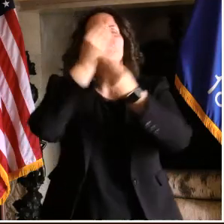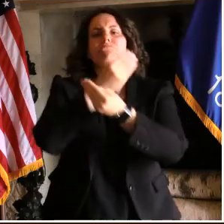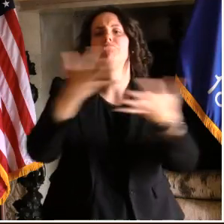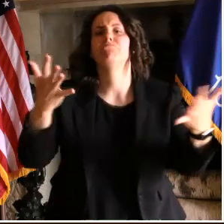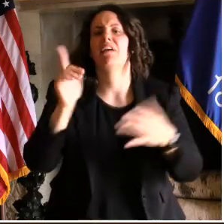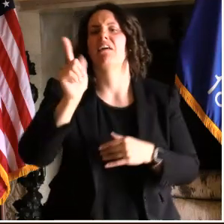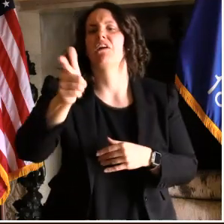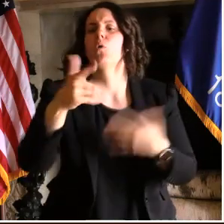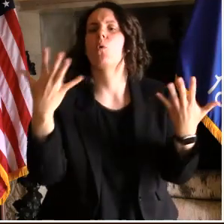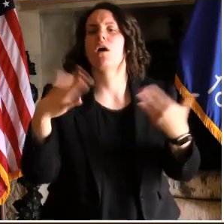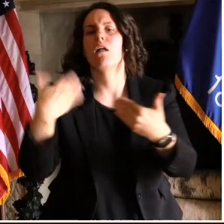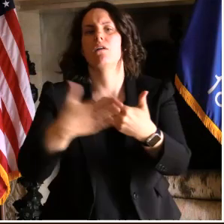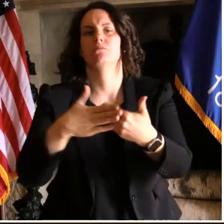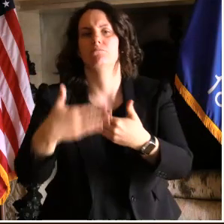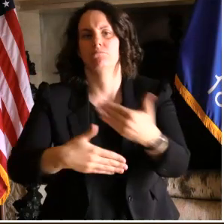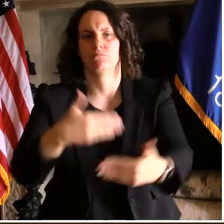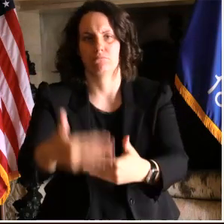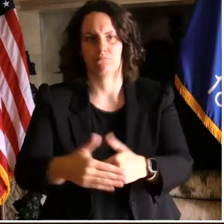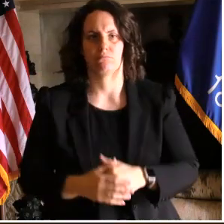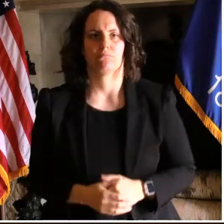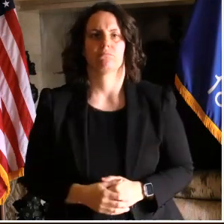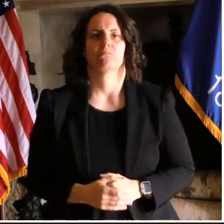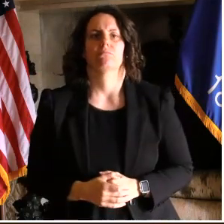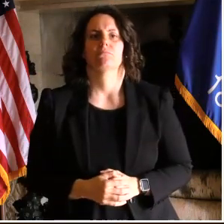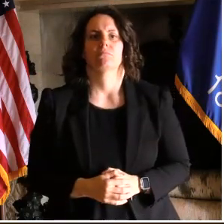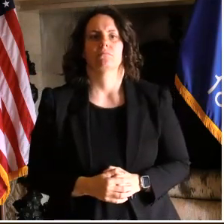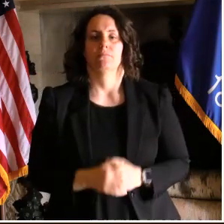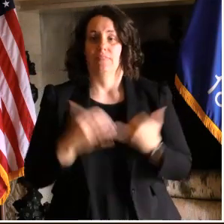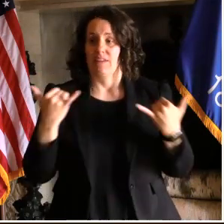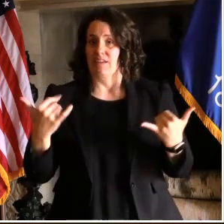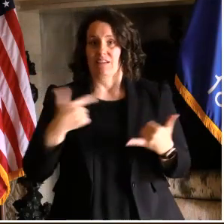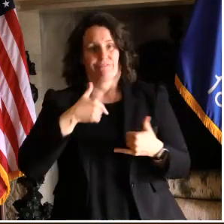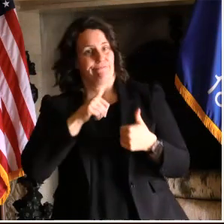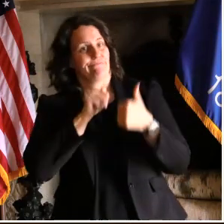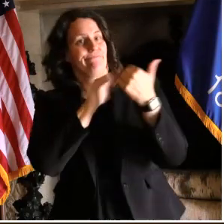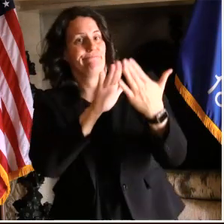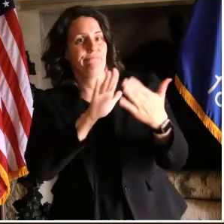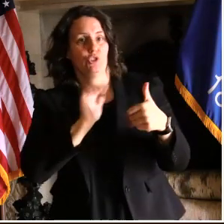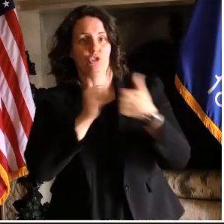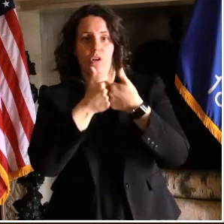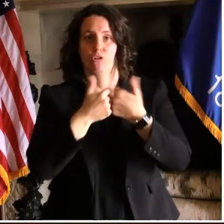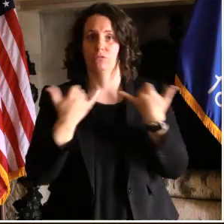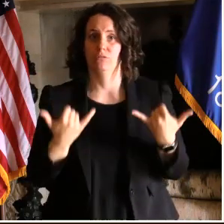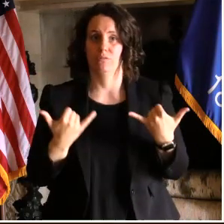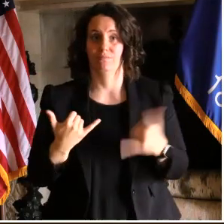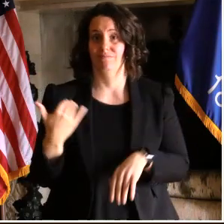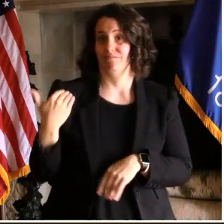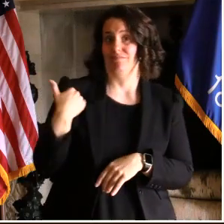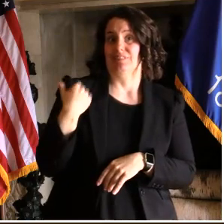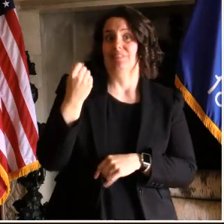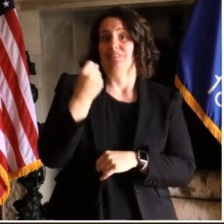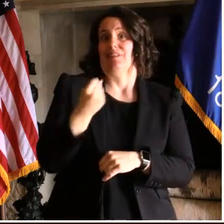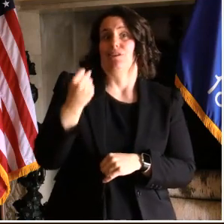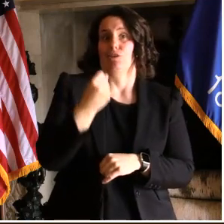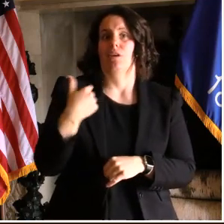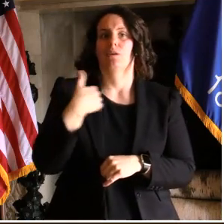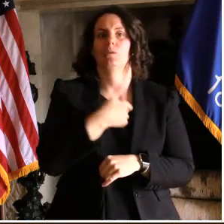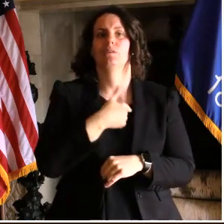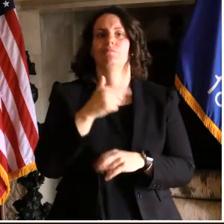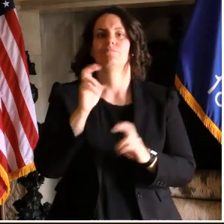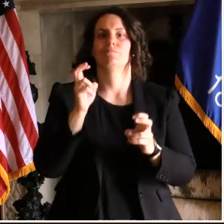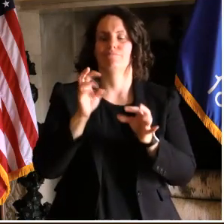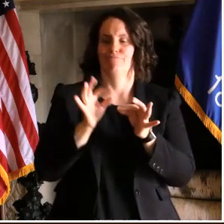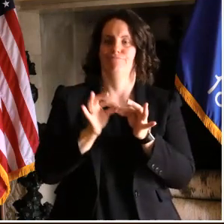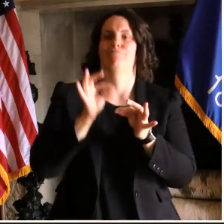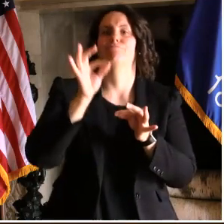of us. So on Saturday, we also announced an extension of the tax filing deadline. Both state and